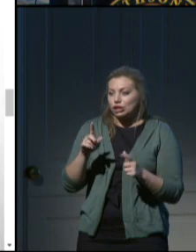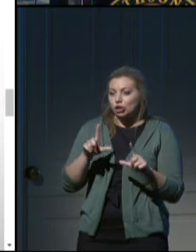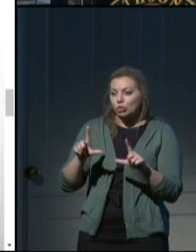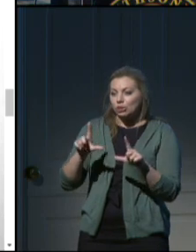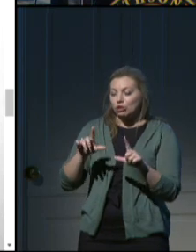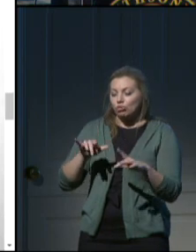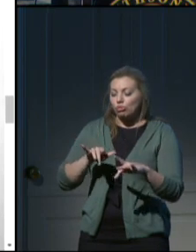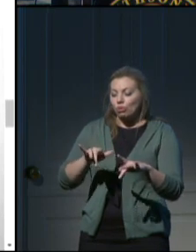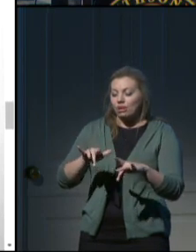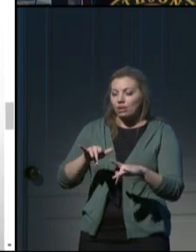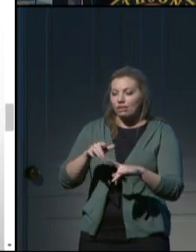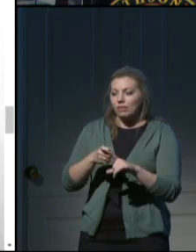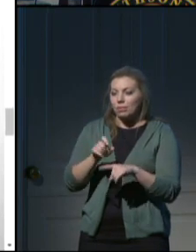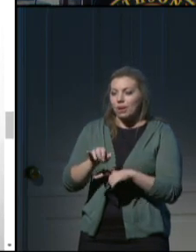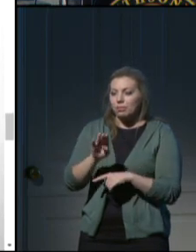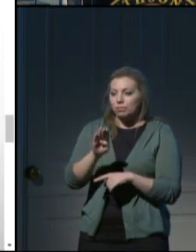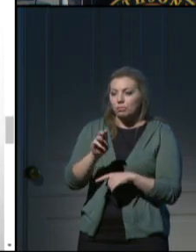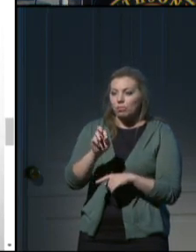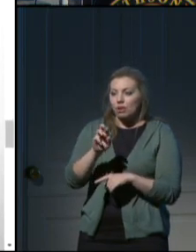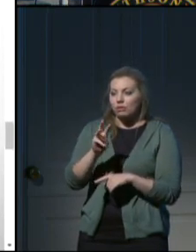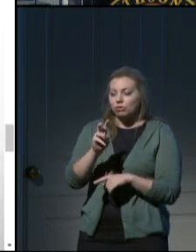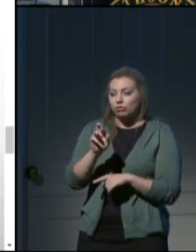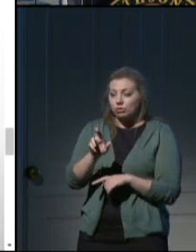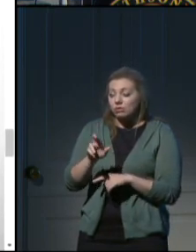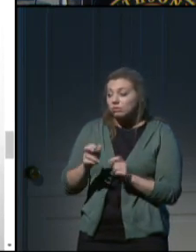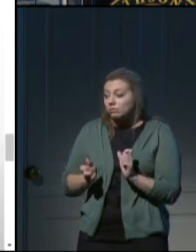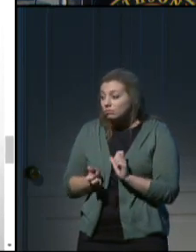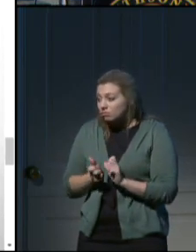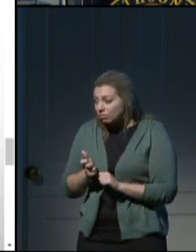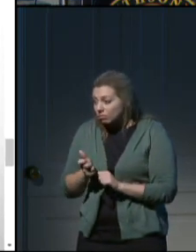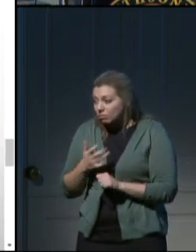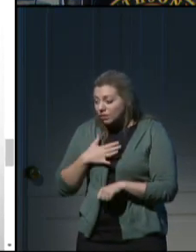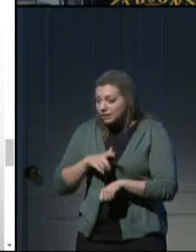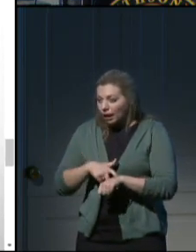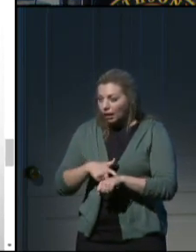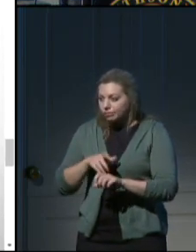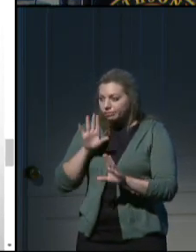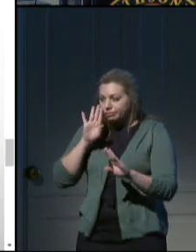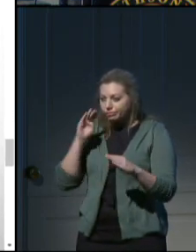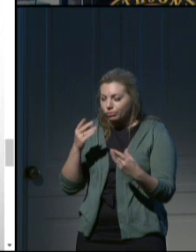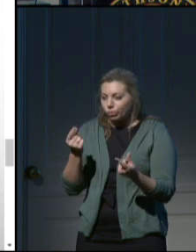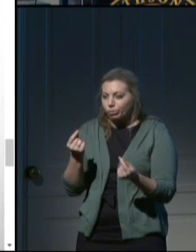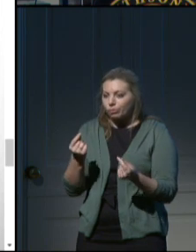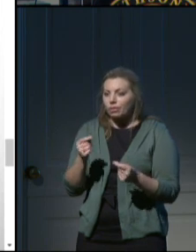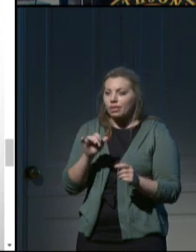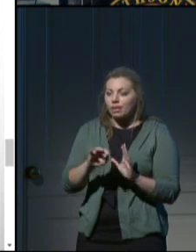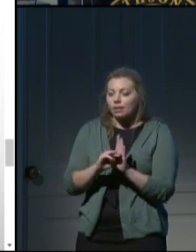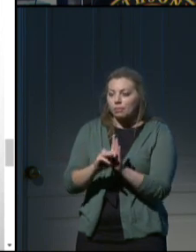most of my time is spent in bringing a model of, 1 million, 2 million